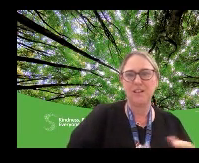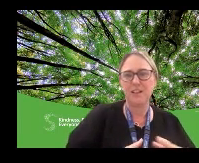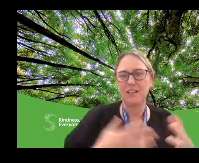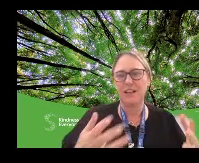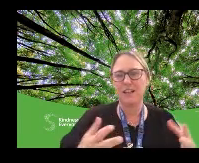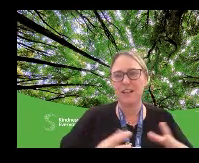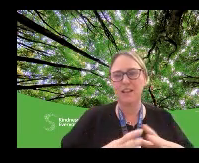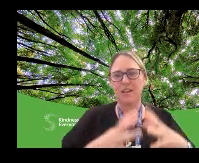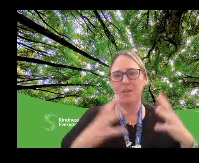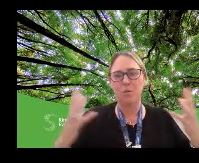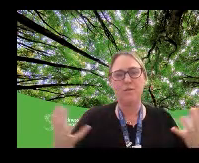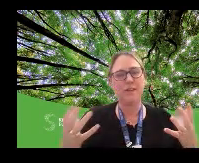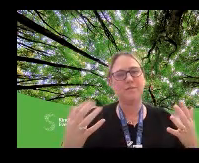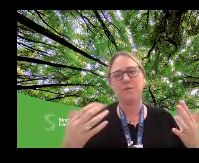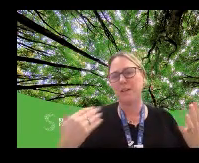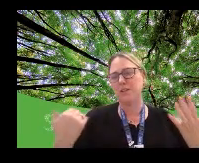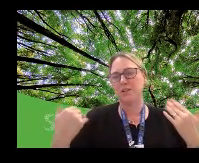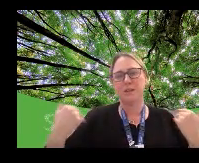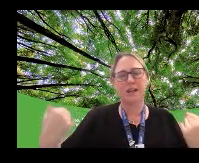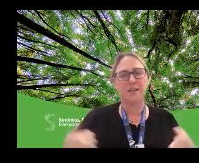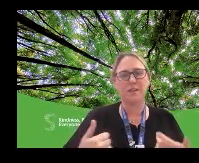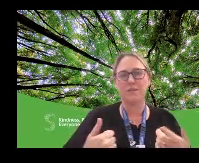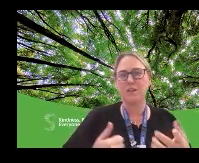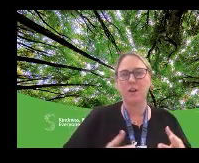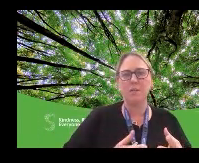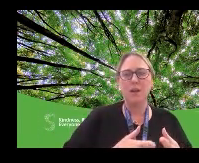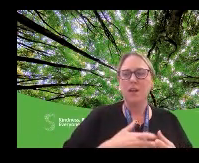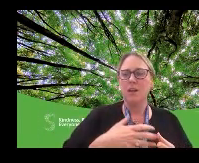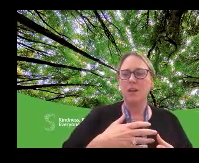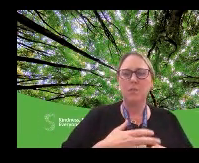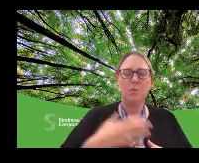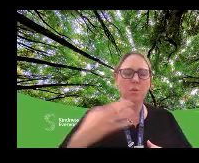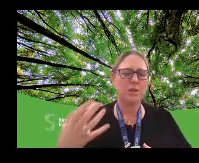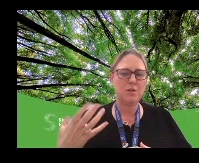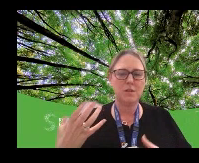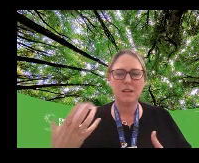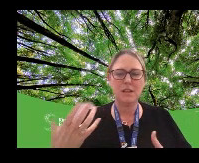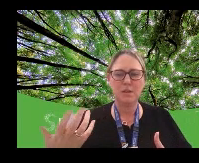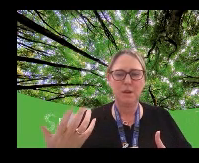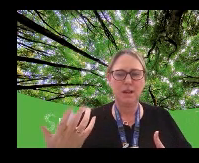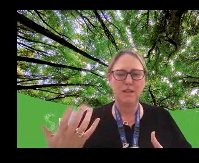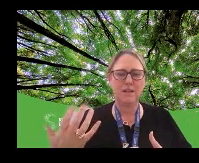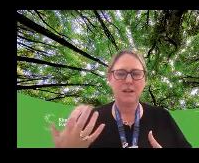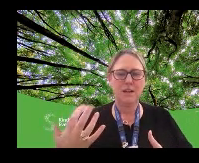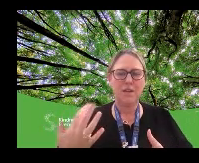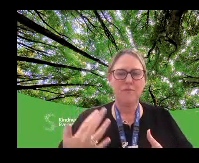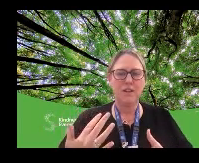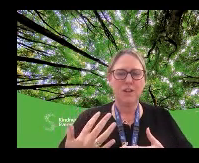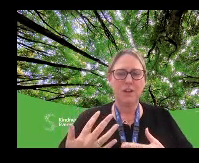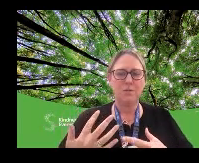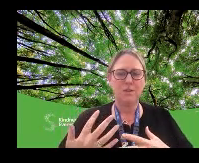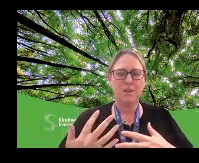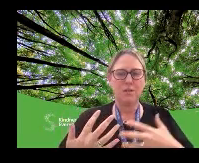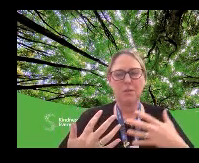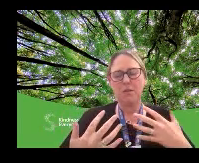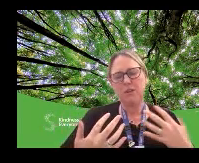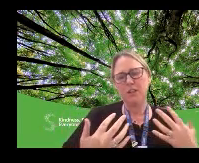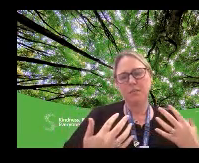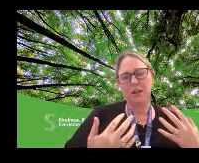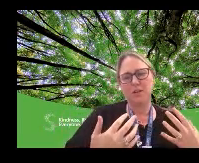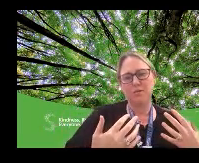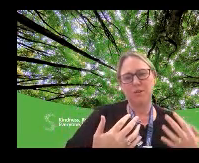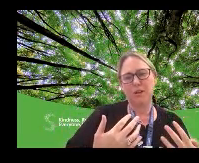people. This doesn't, all of this information can be gathered over time. What did you see with peers and friendships